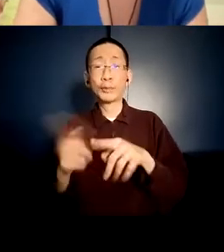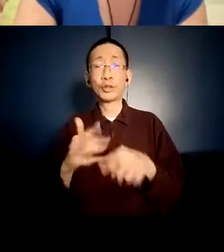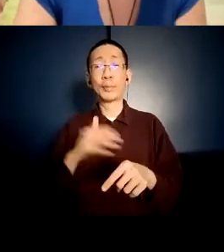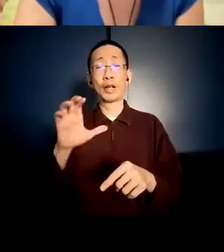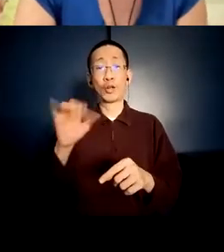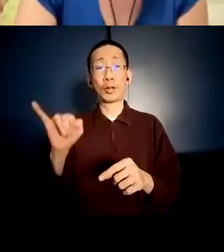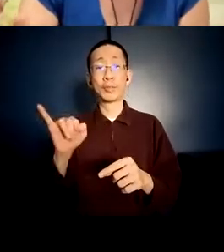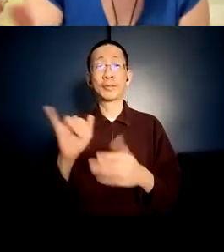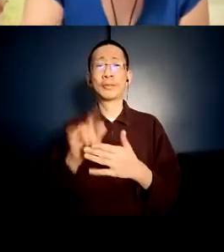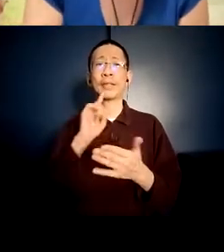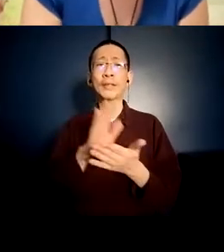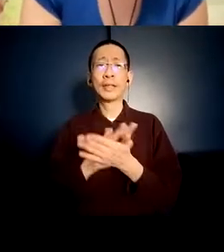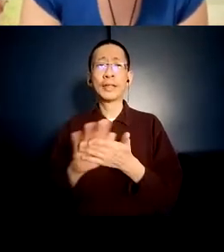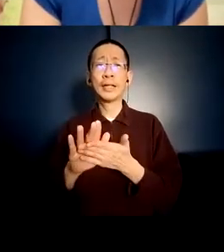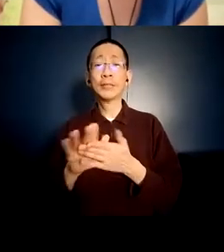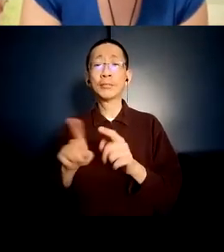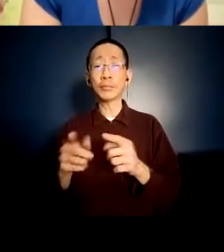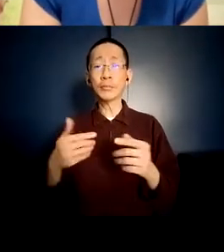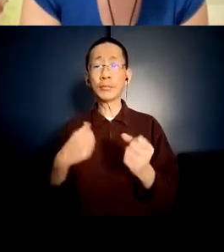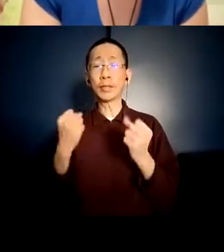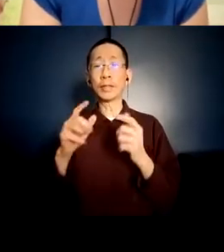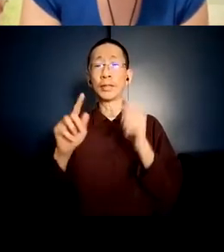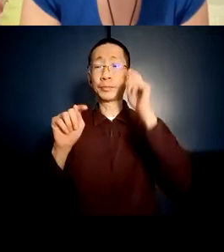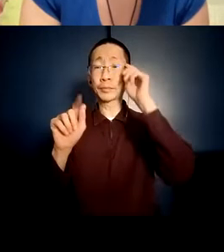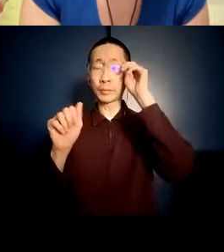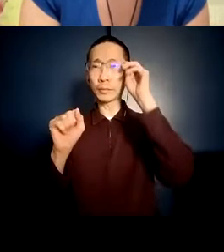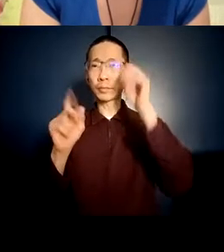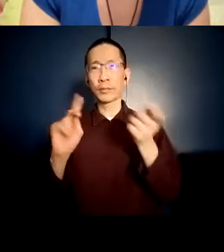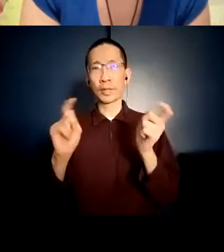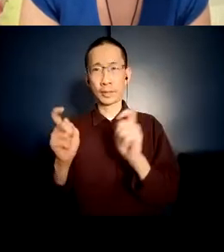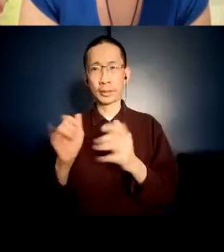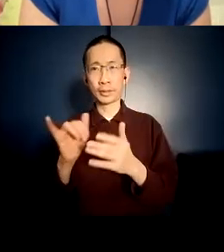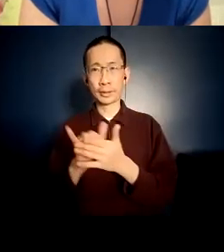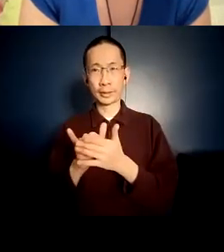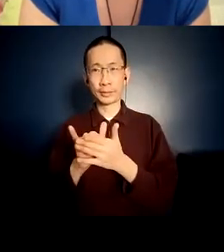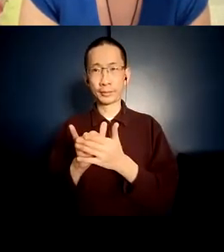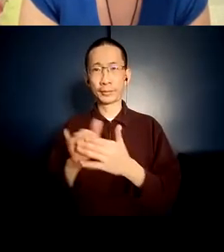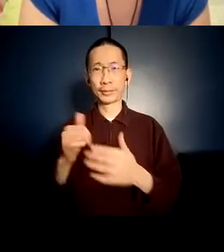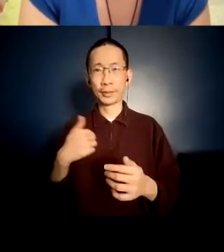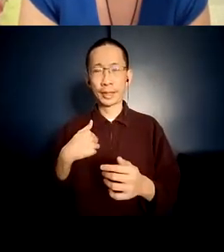nice. And there are also a lot of task modifications that